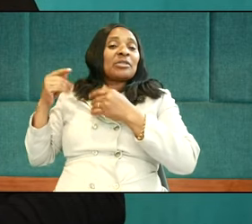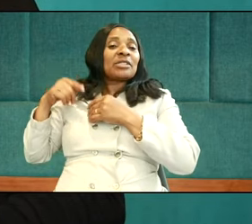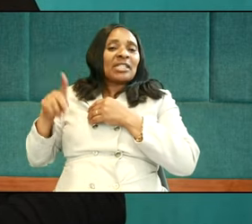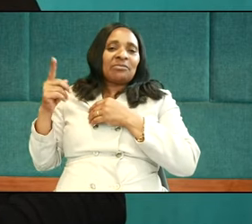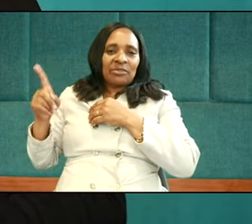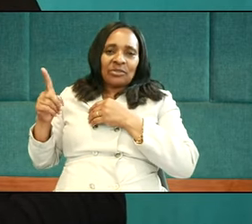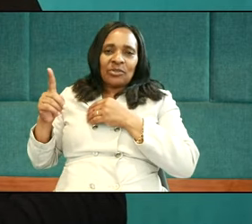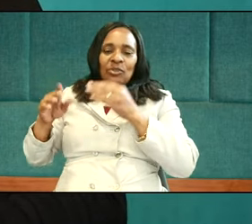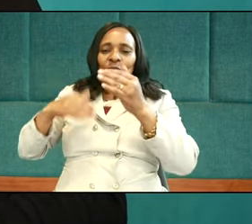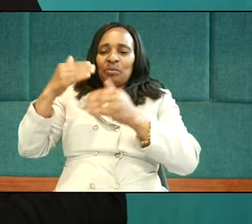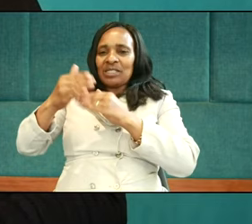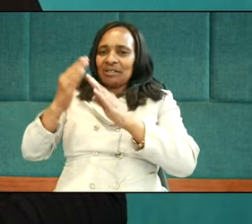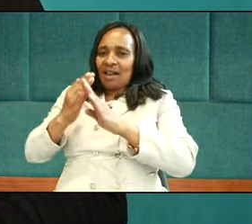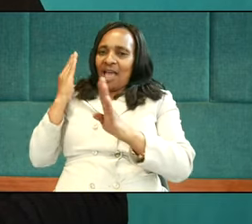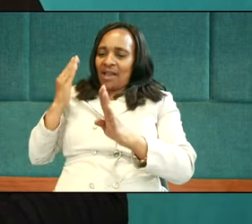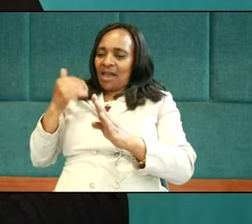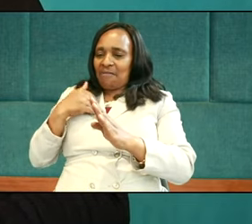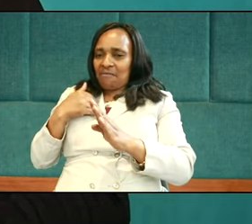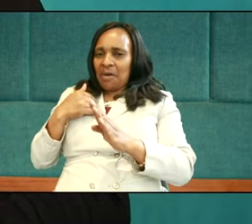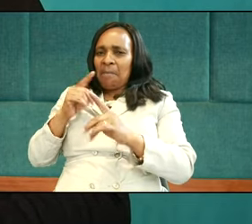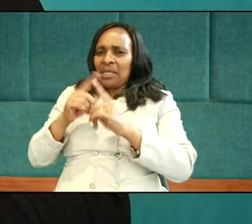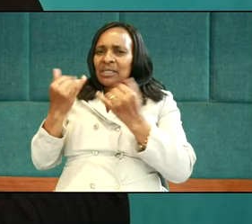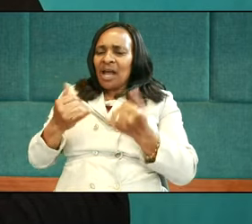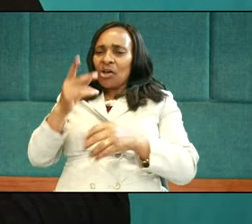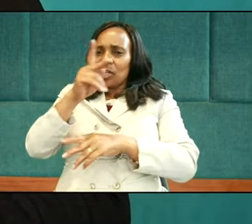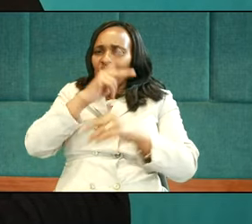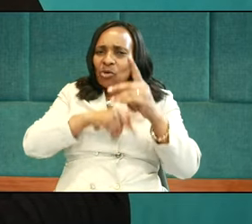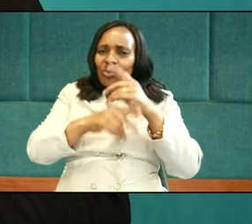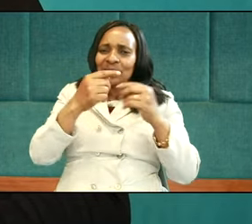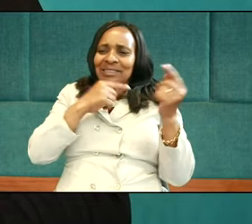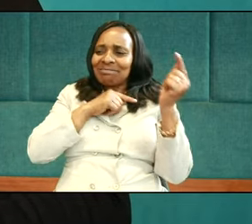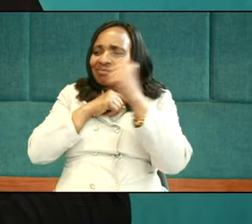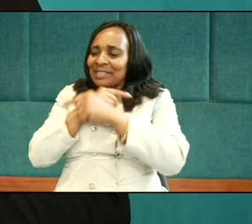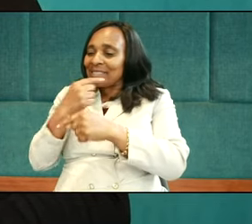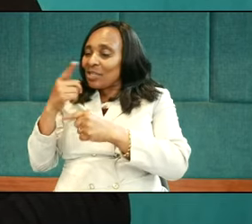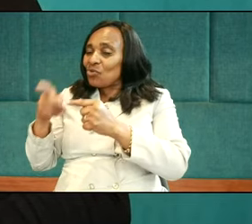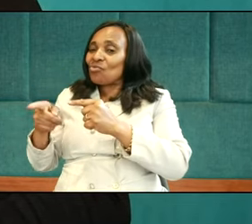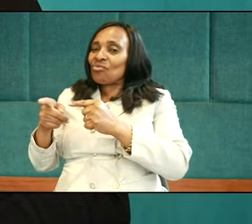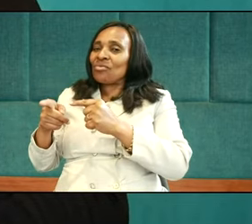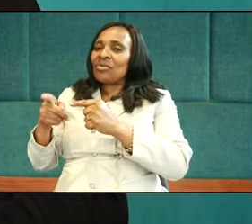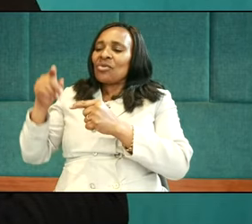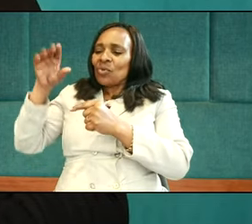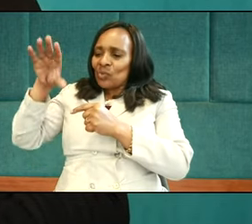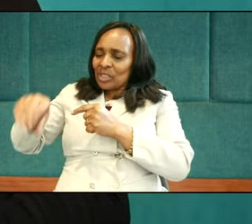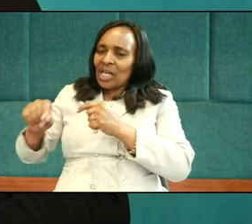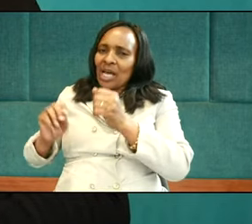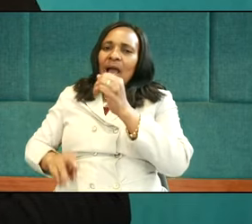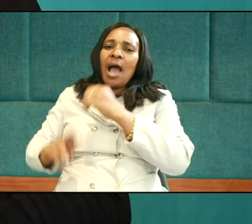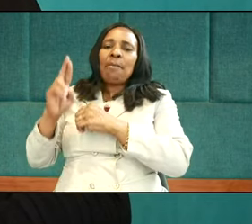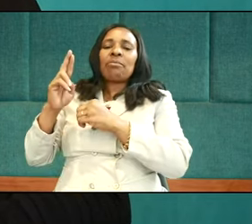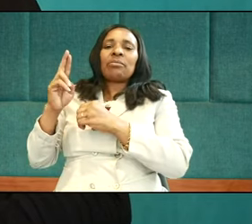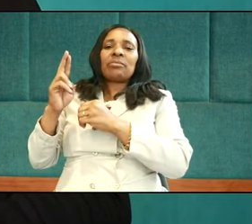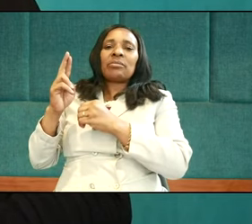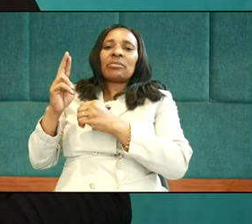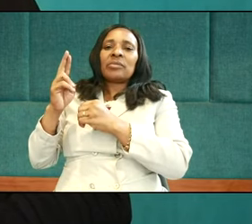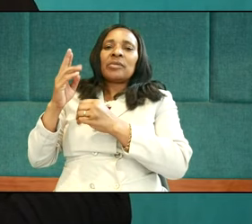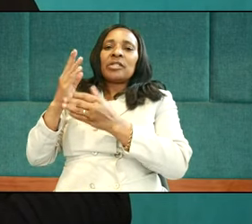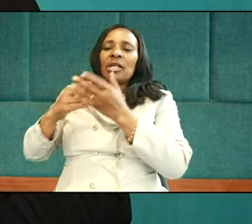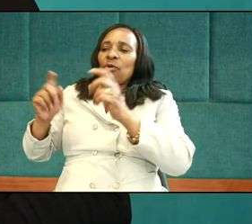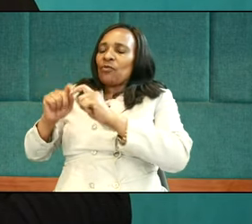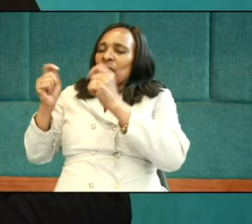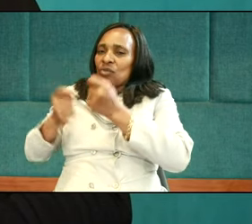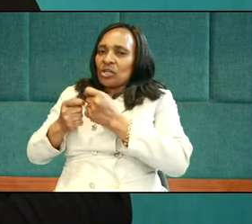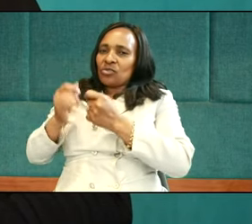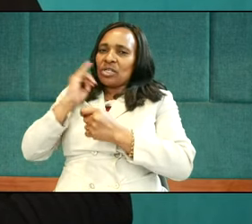to be next in line. Mm-hmm. But the prophet Abijah went and told Jeroboam that he is to take up some of the tribes